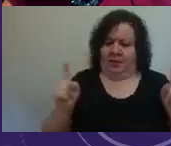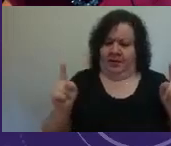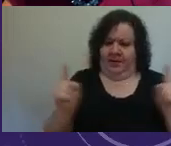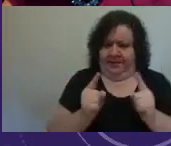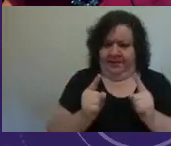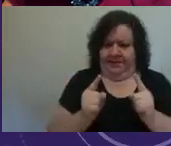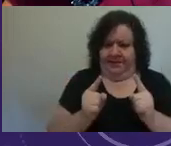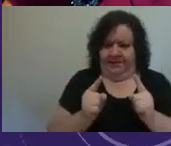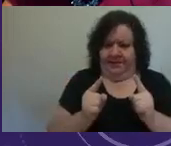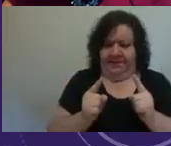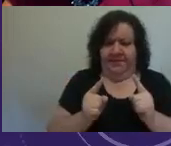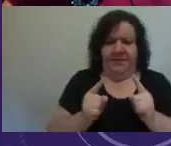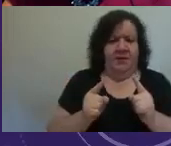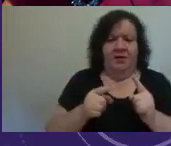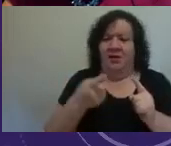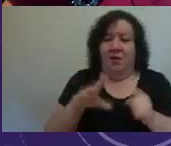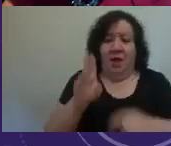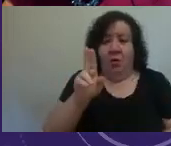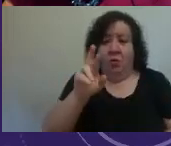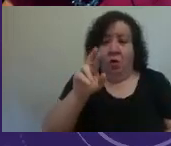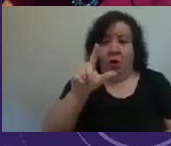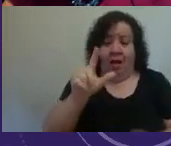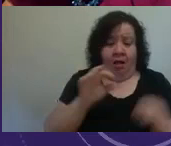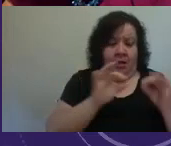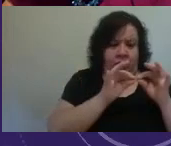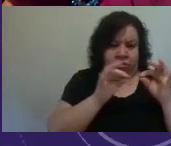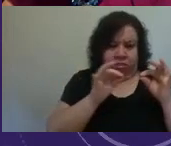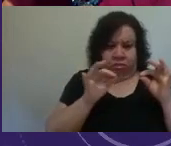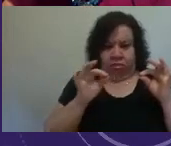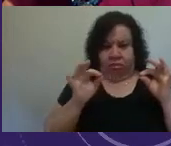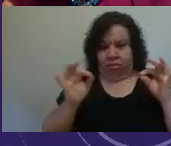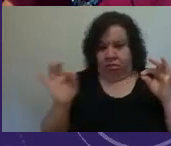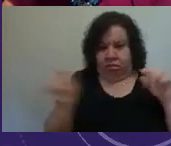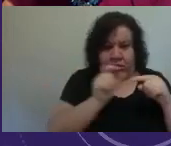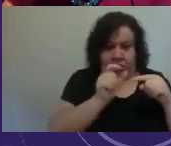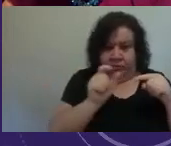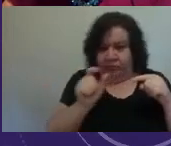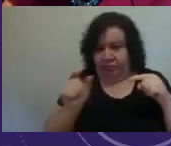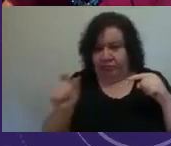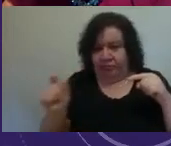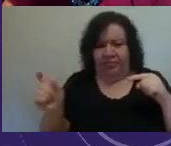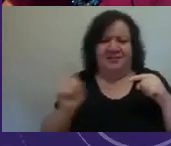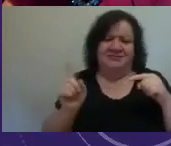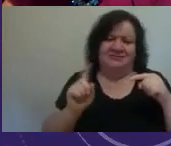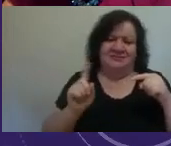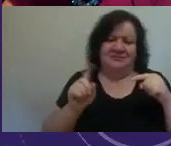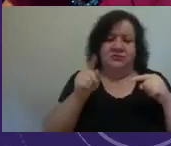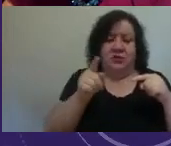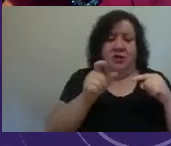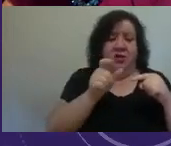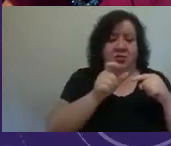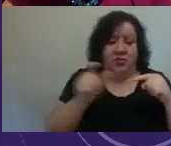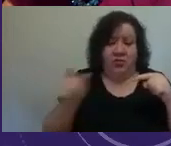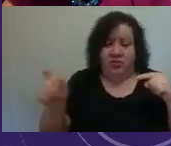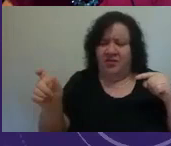media platform, when I copy and paste the website link, I wait for the preview to come up, and that